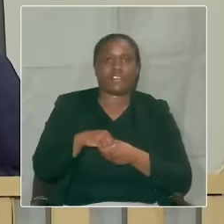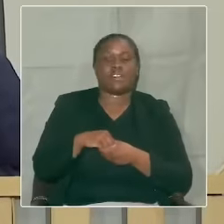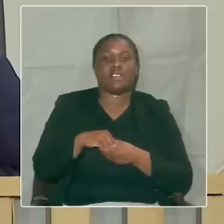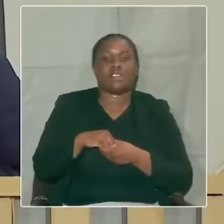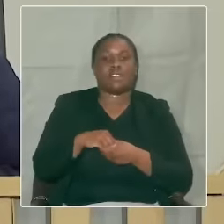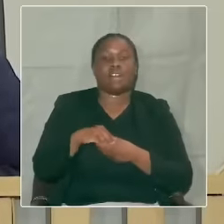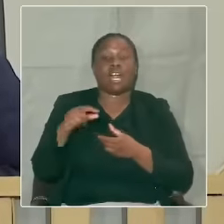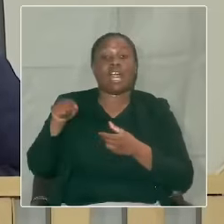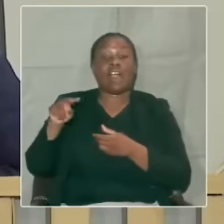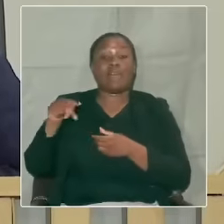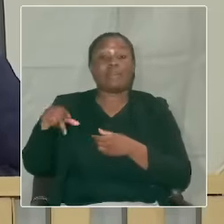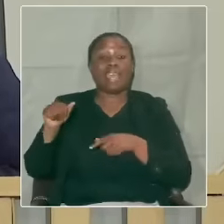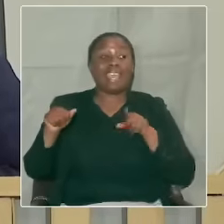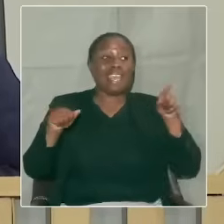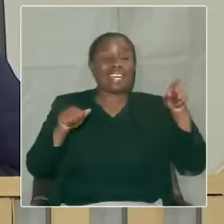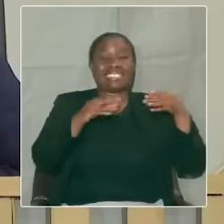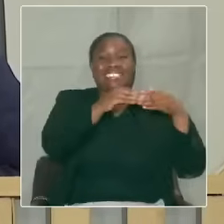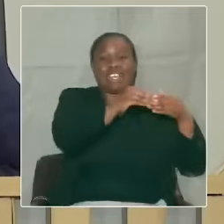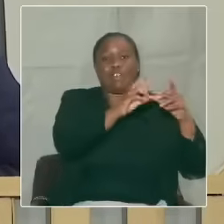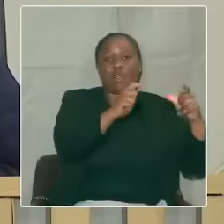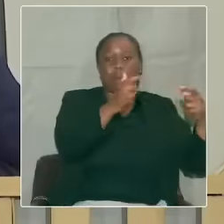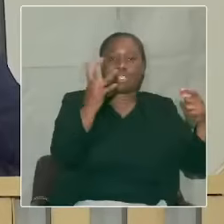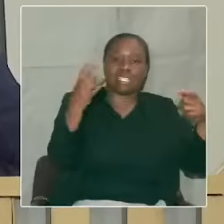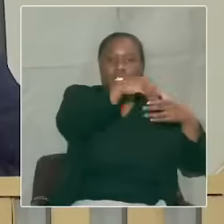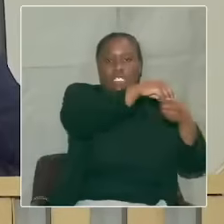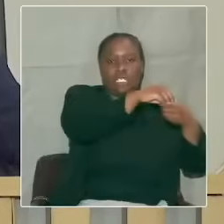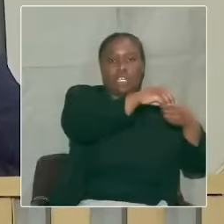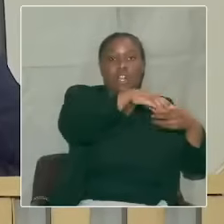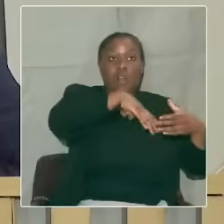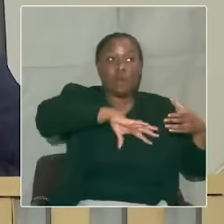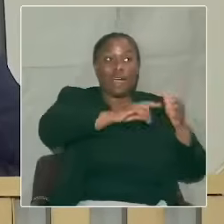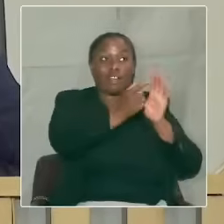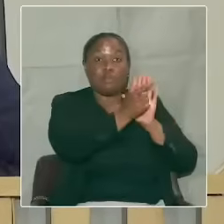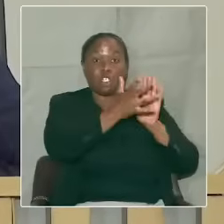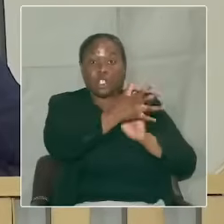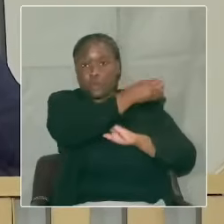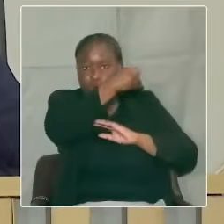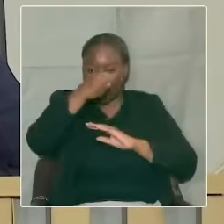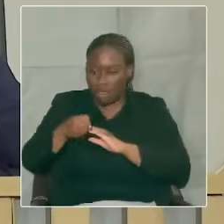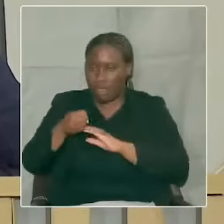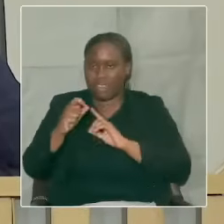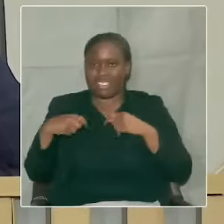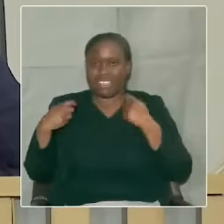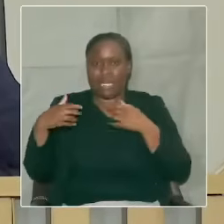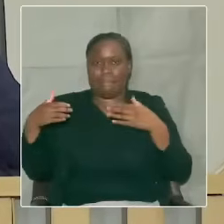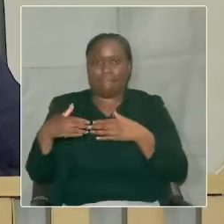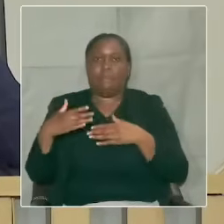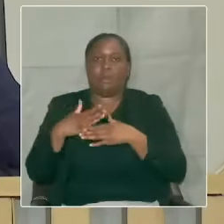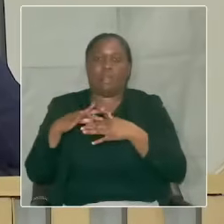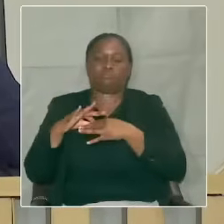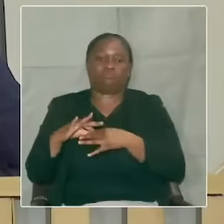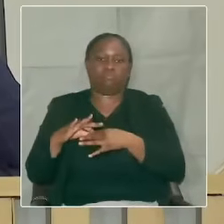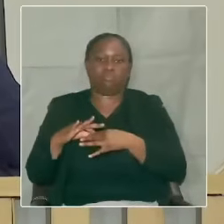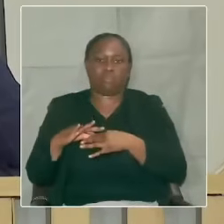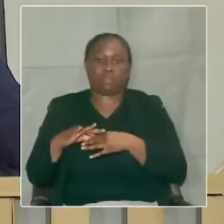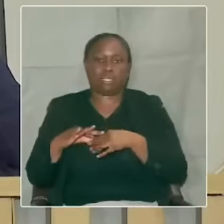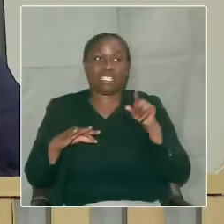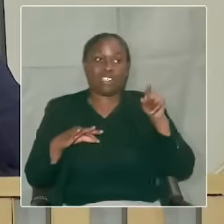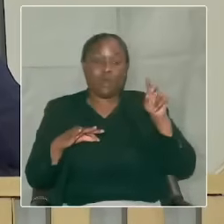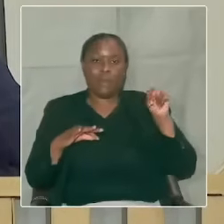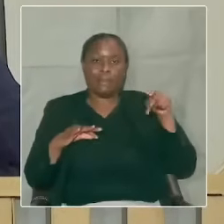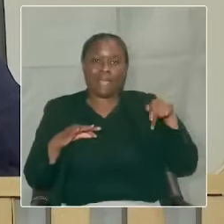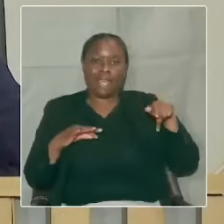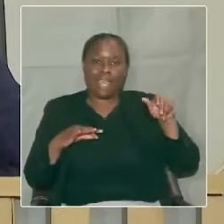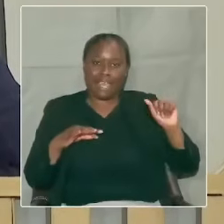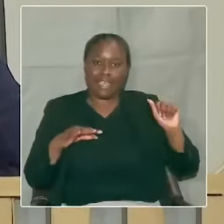committee, there was a need to have prosecutors that can work with the team. And the National Prosecuting